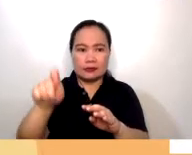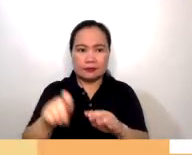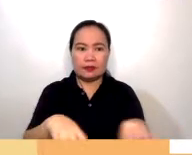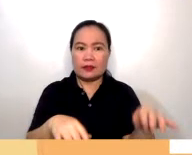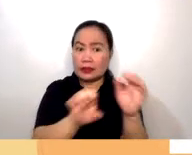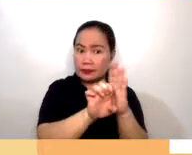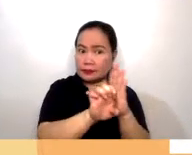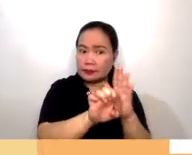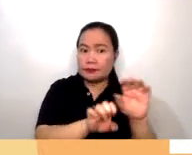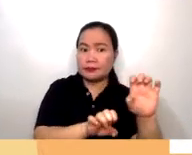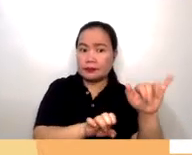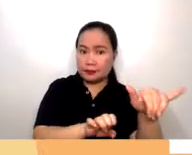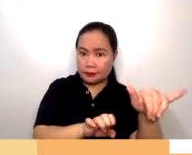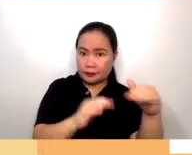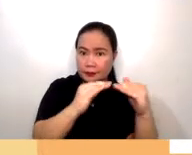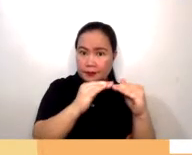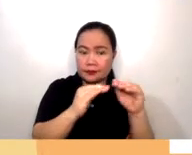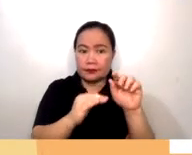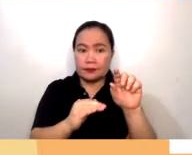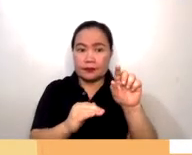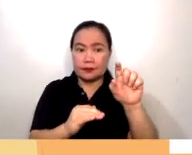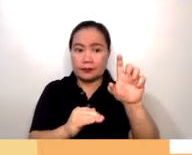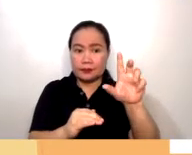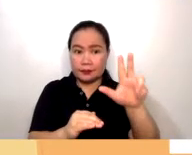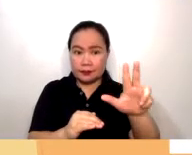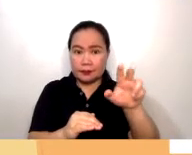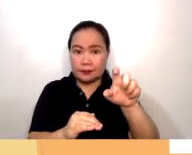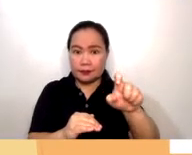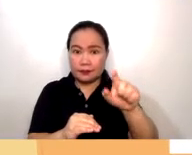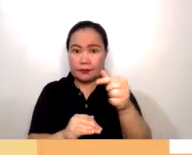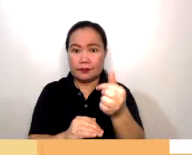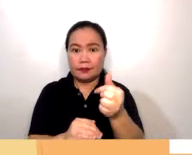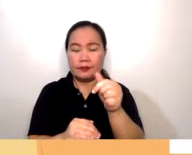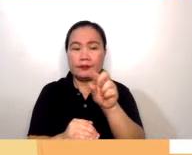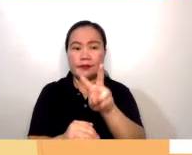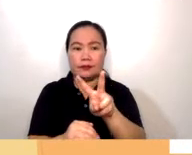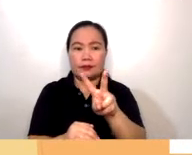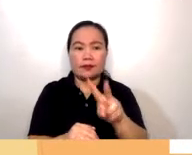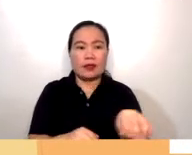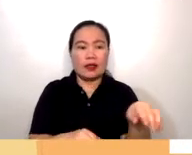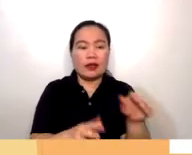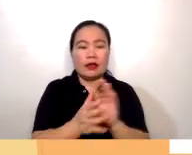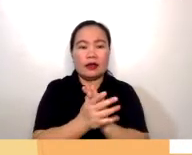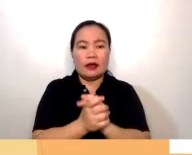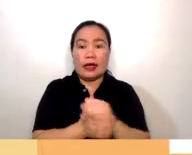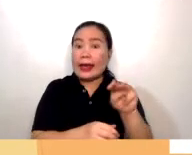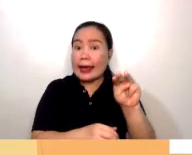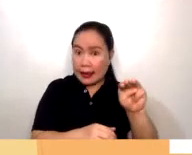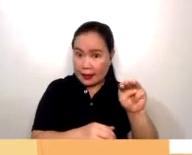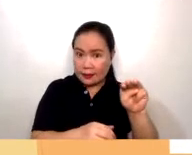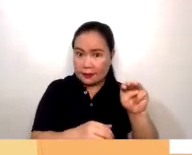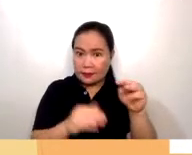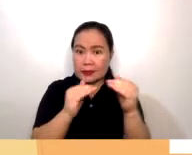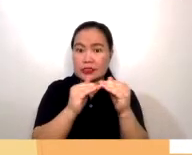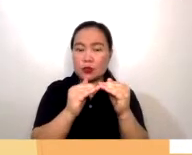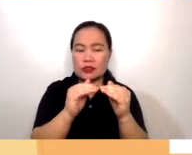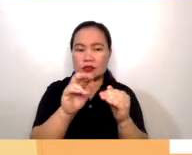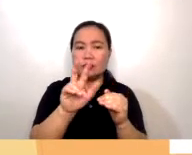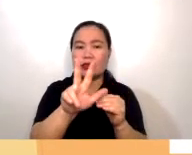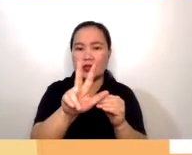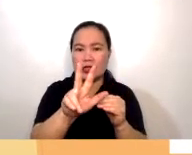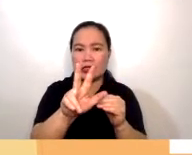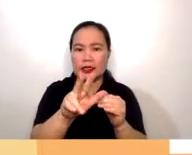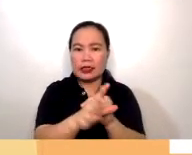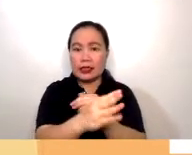2. In the given example, our slope, or m, is equal to 3, and